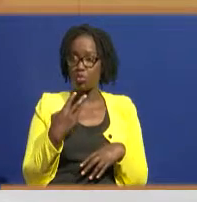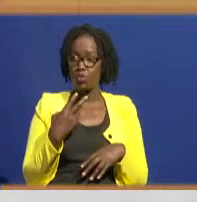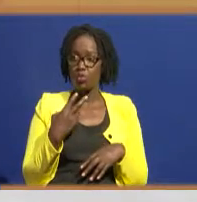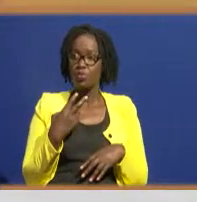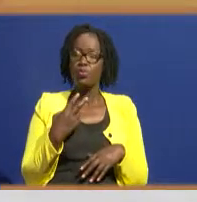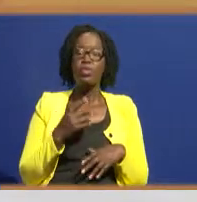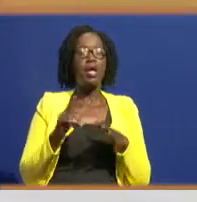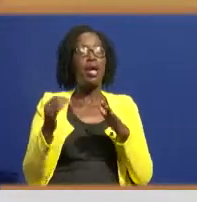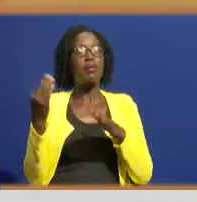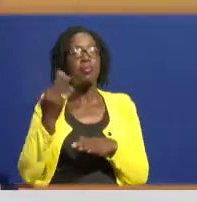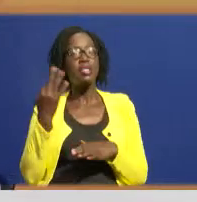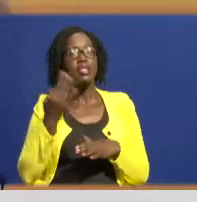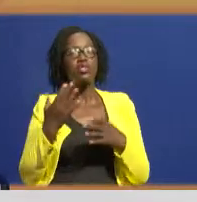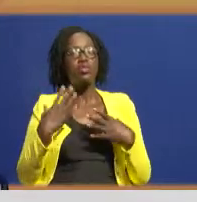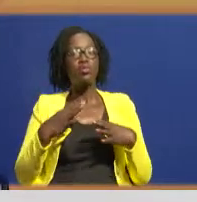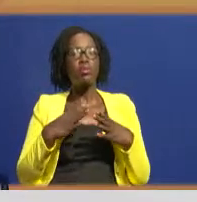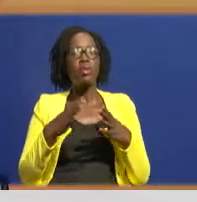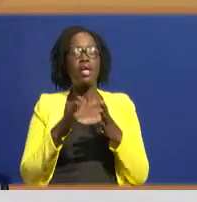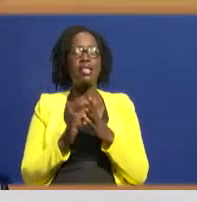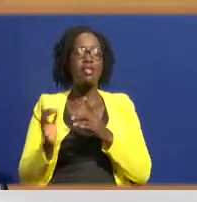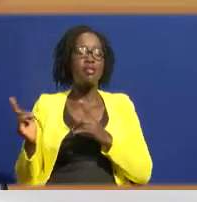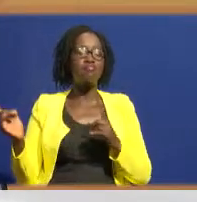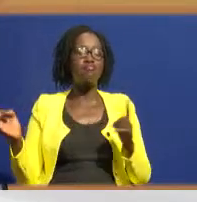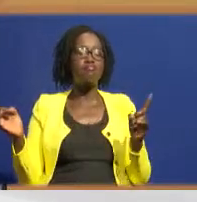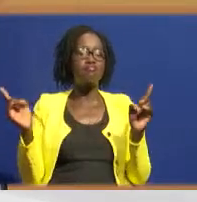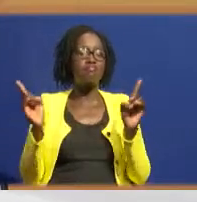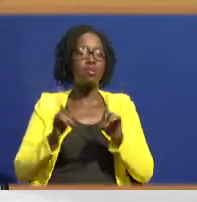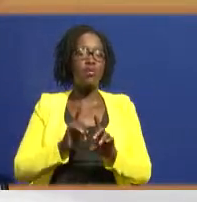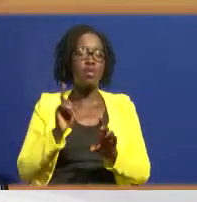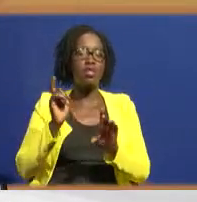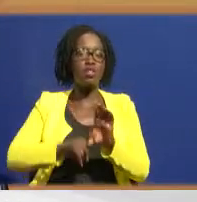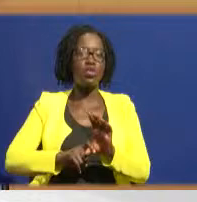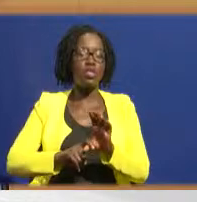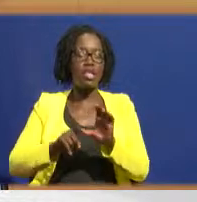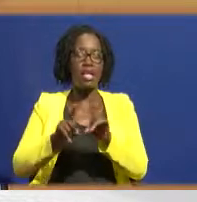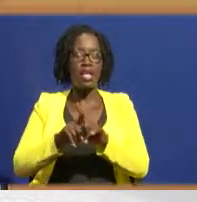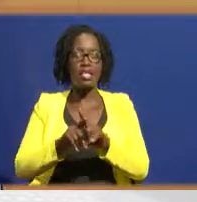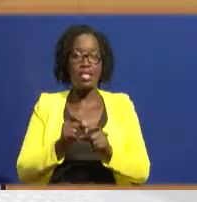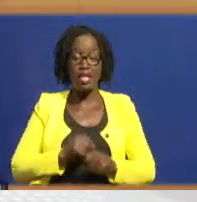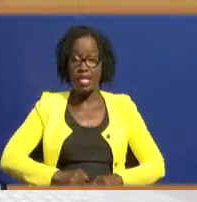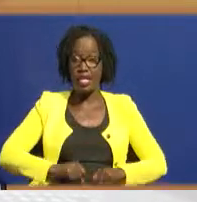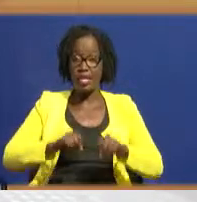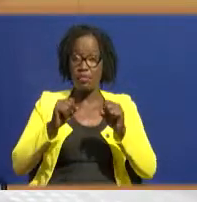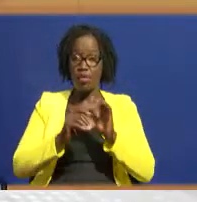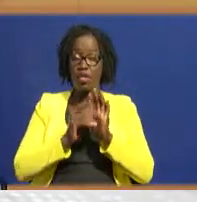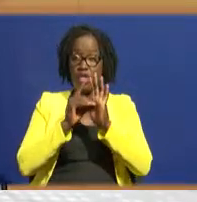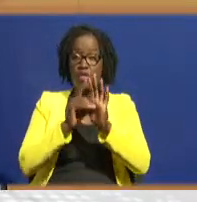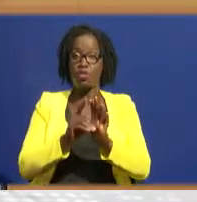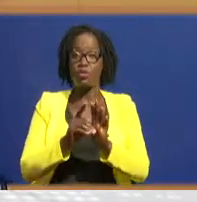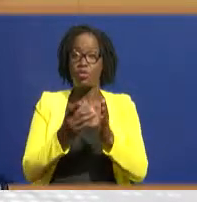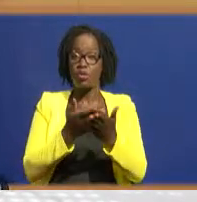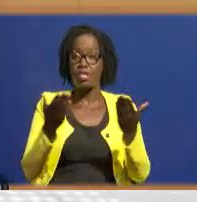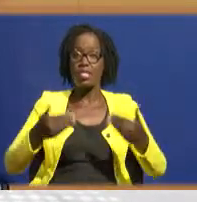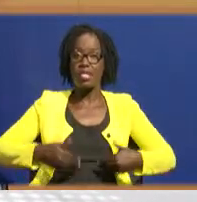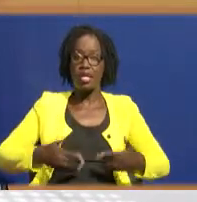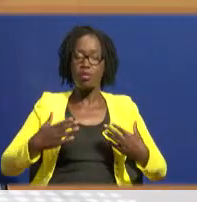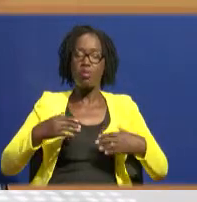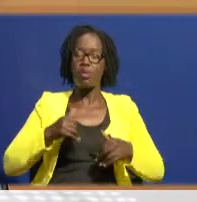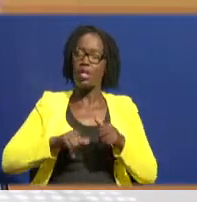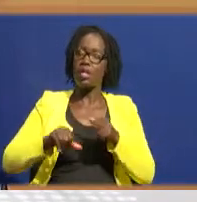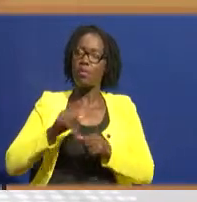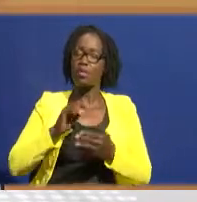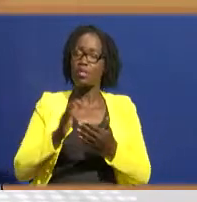that are ministering to people, and they come on board, and as they come, they are able to demonstrate to these young people about some